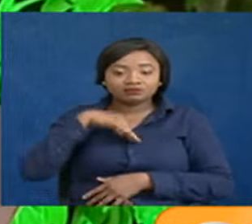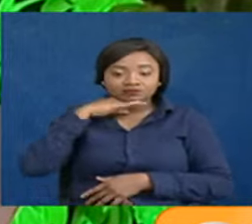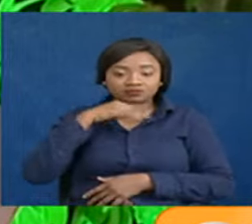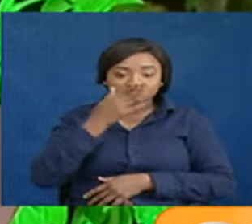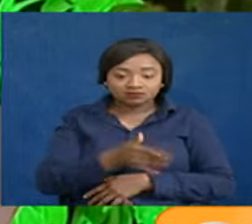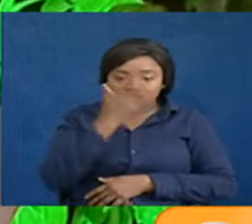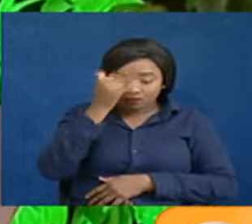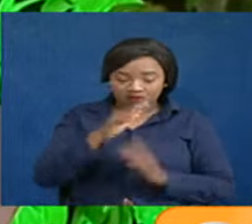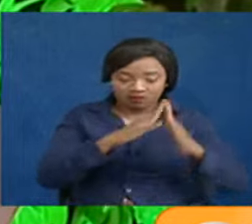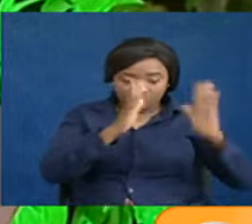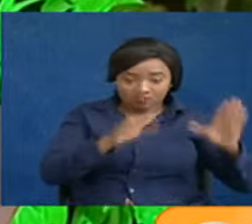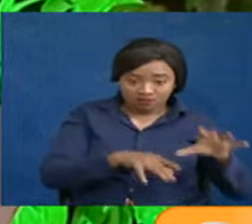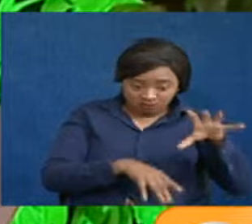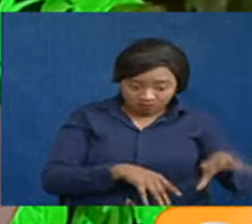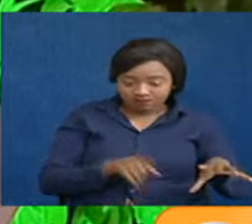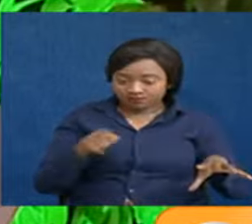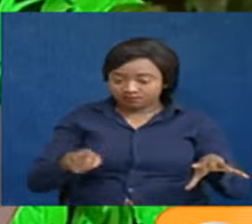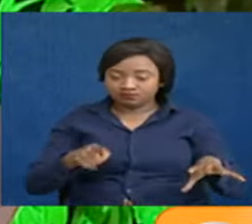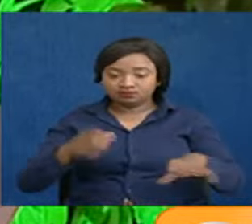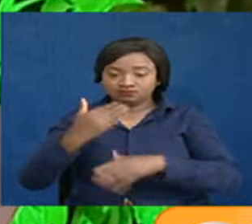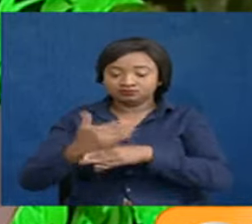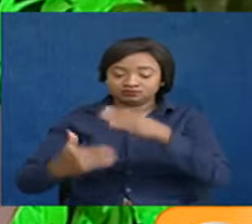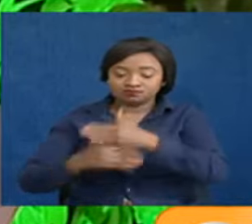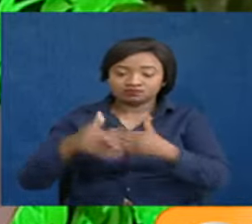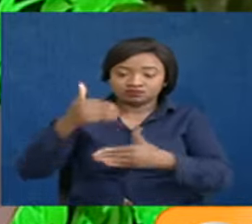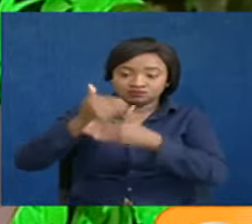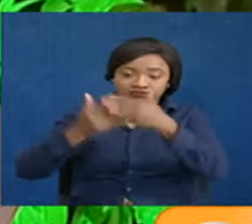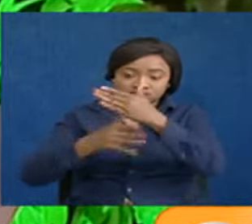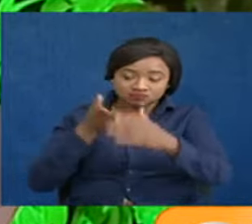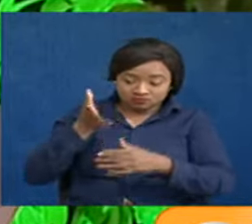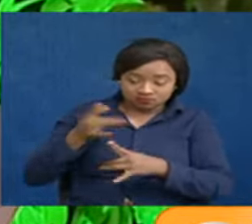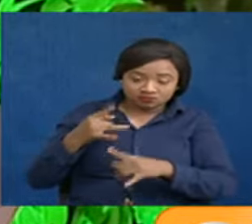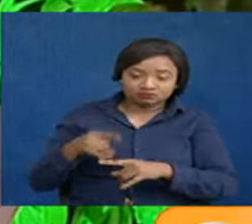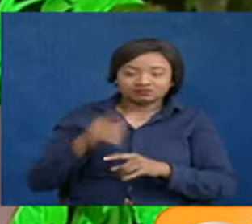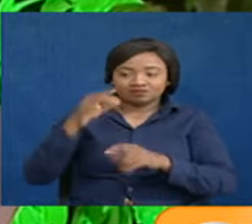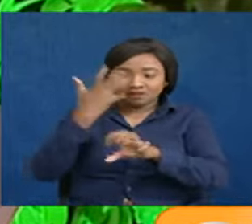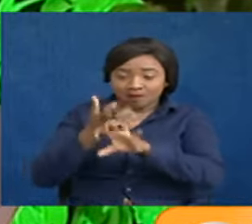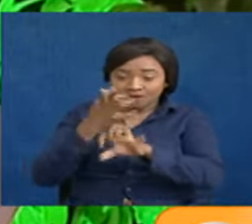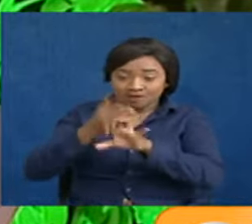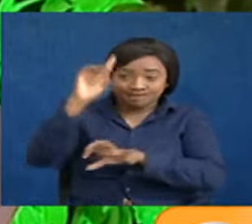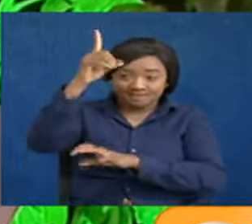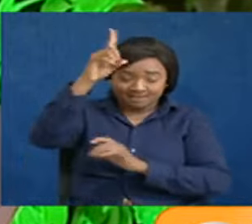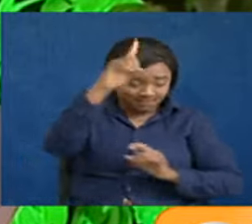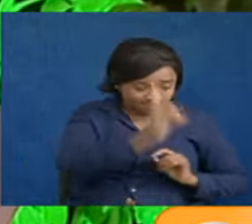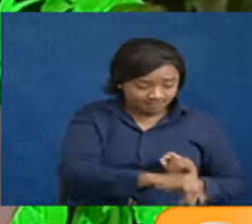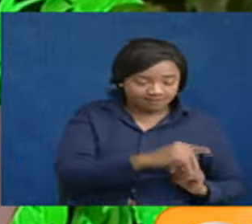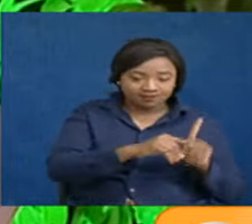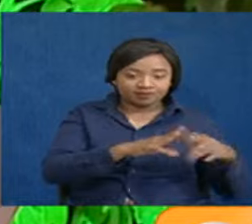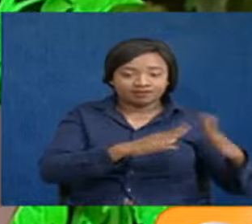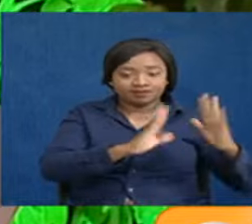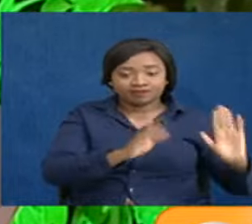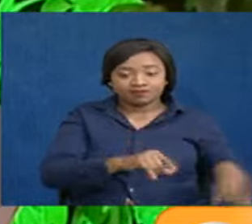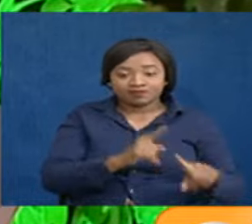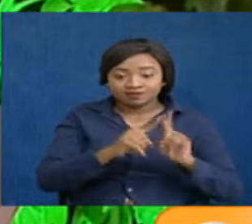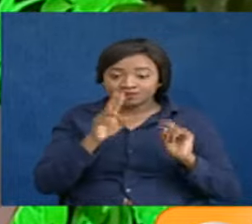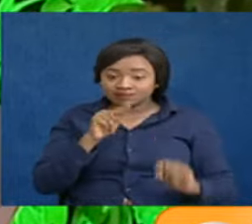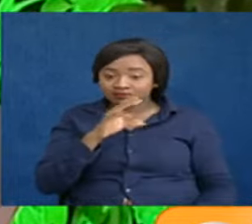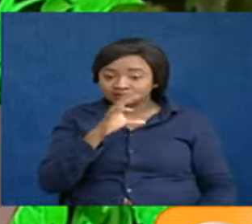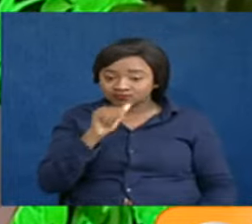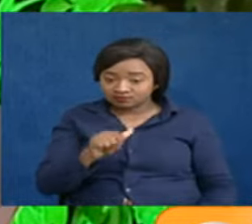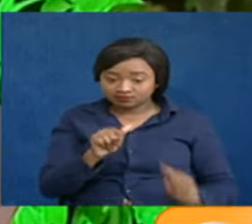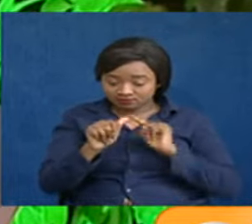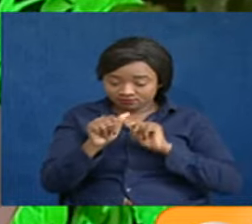blocks from a neighboring construction site tore through their roof and struck them. As Ode Francis now reports, it has now emerged that the National Construction